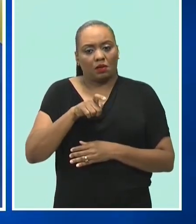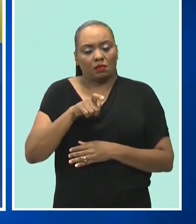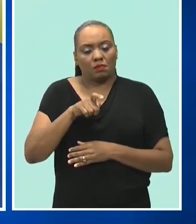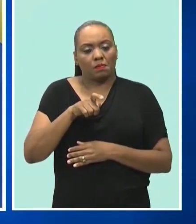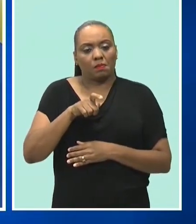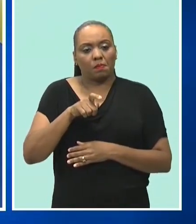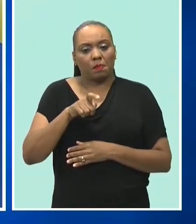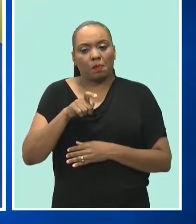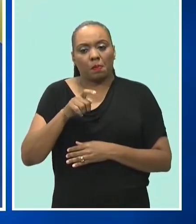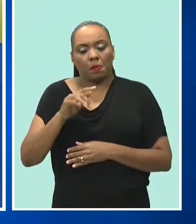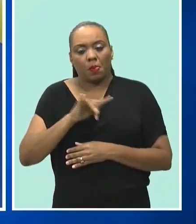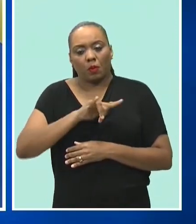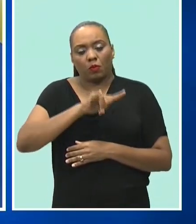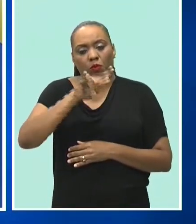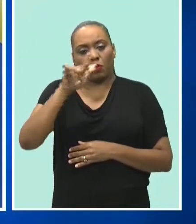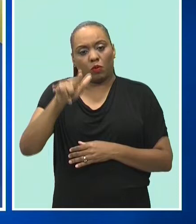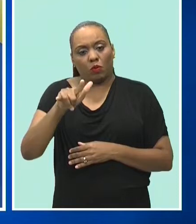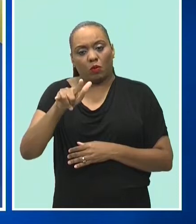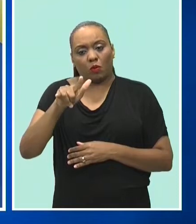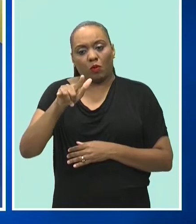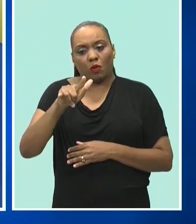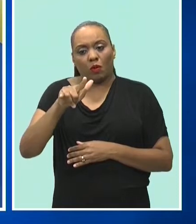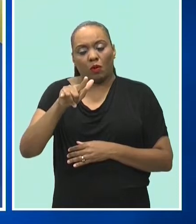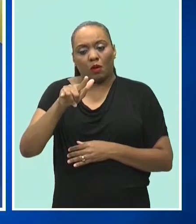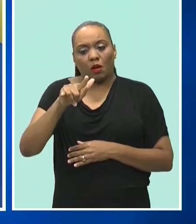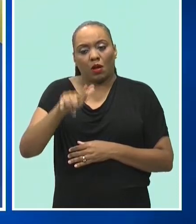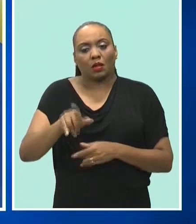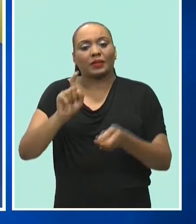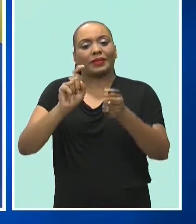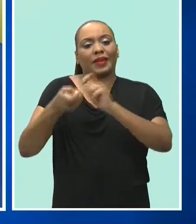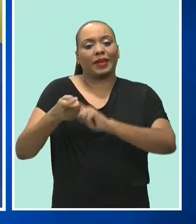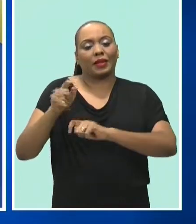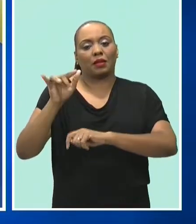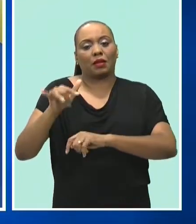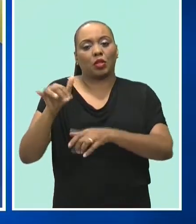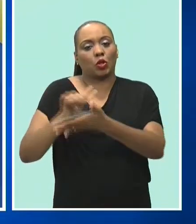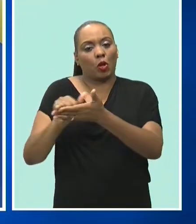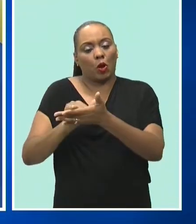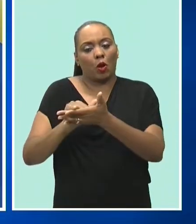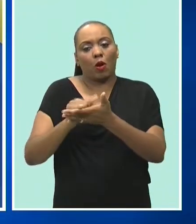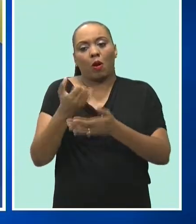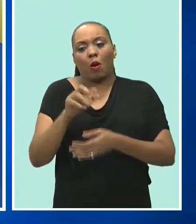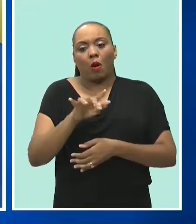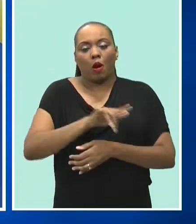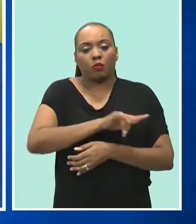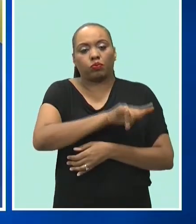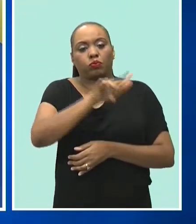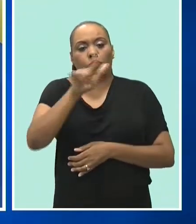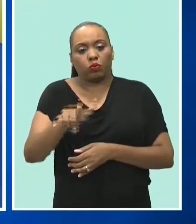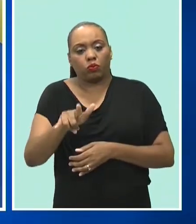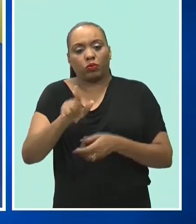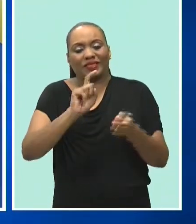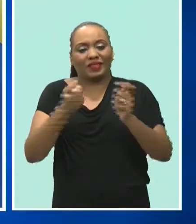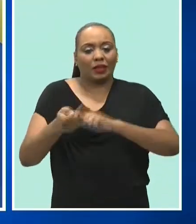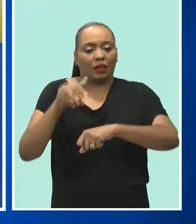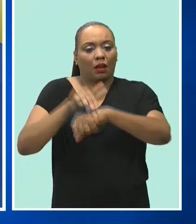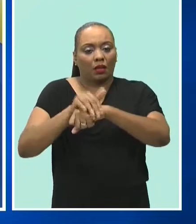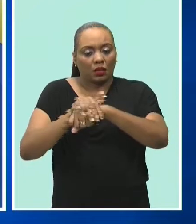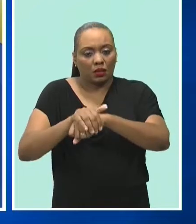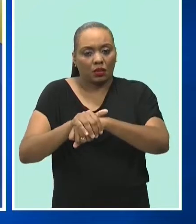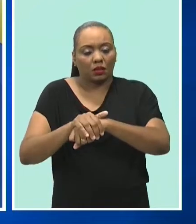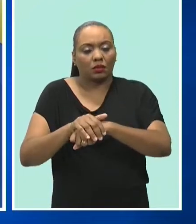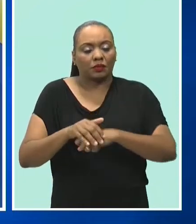to visit our brothers. And so we are very, very positive that through the combination